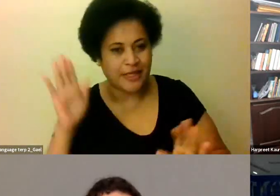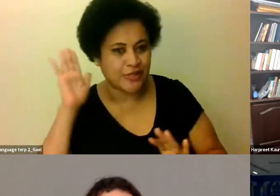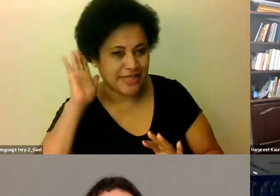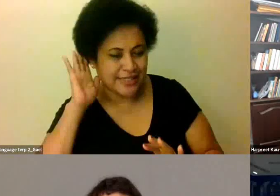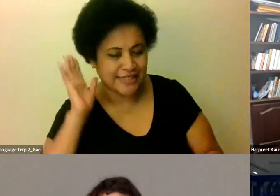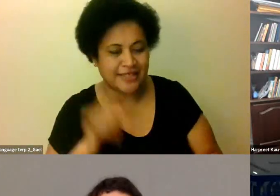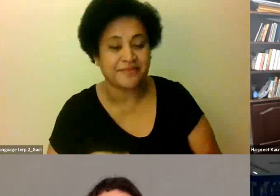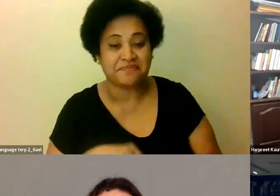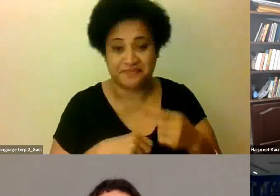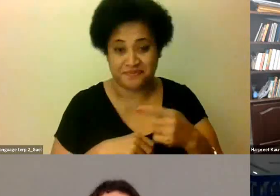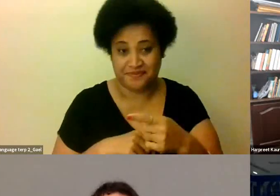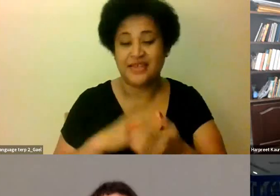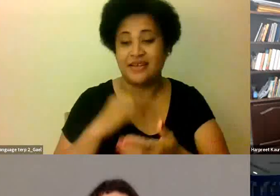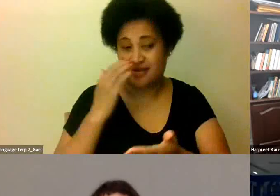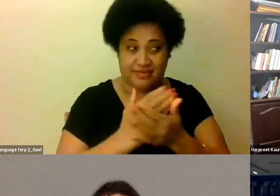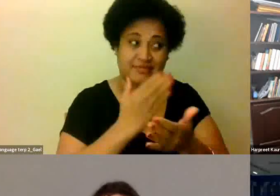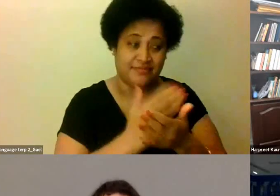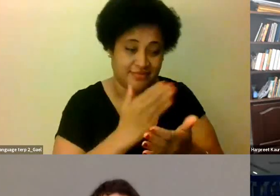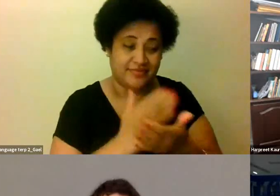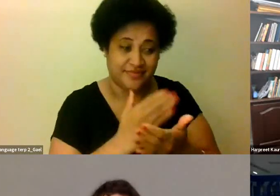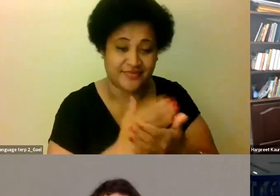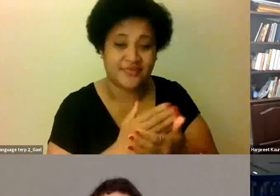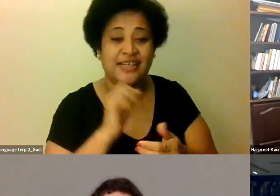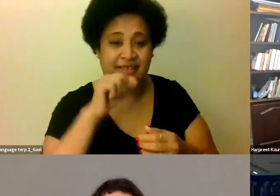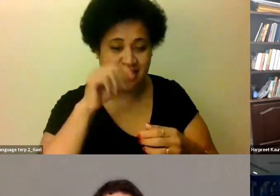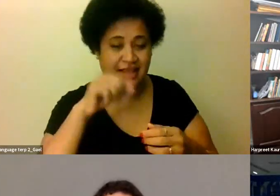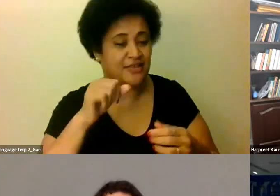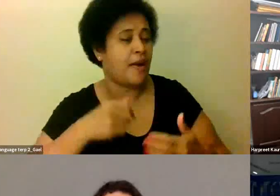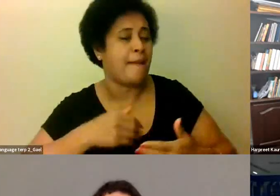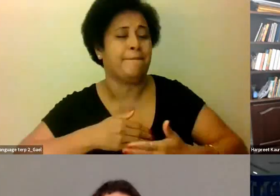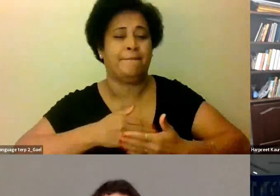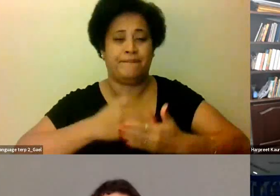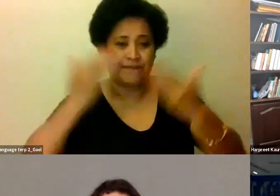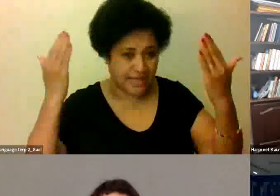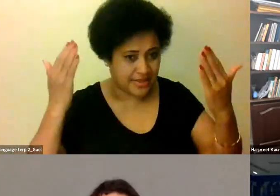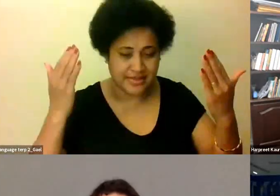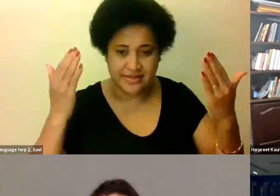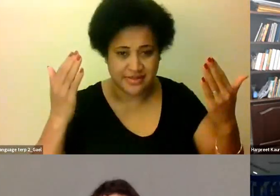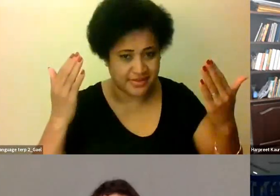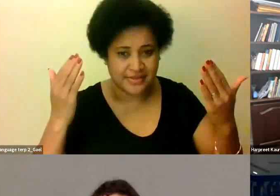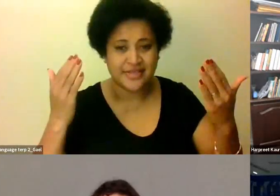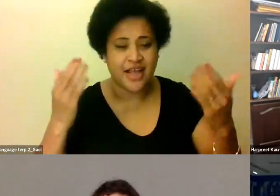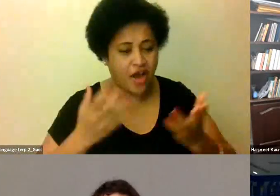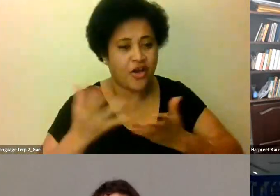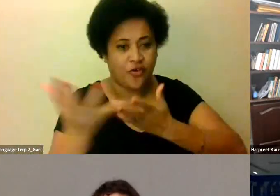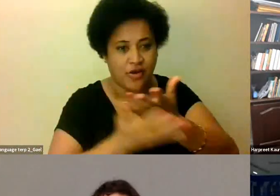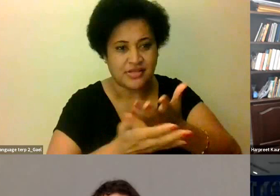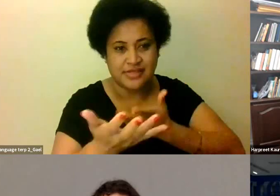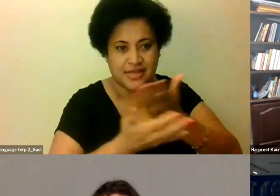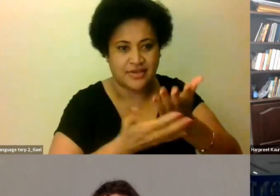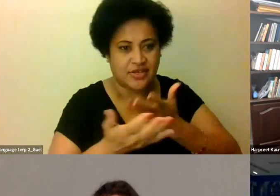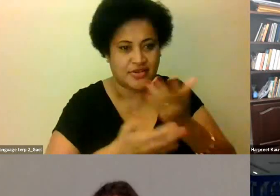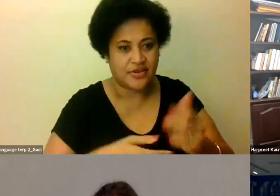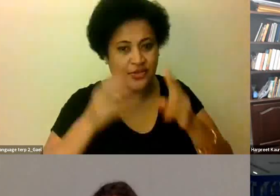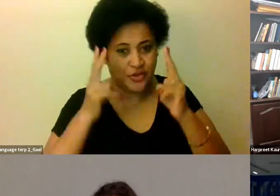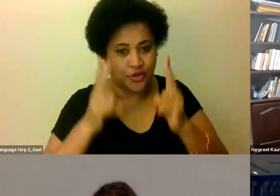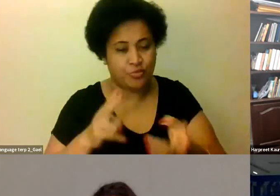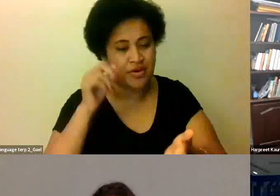Absolutely. Yes, it is the largest ever public consultation on human rights and